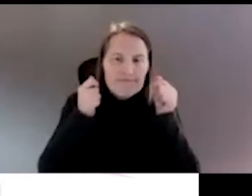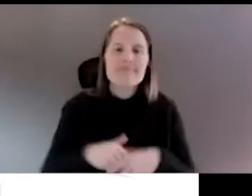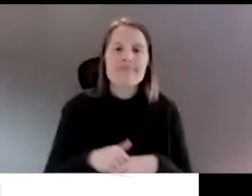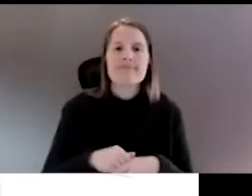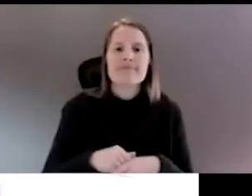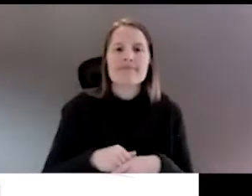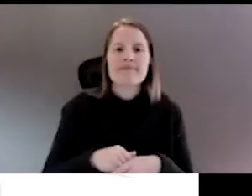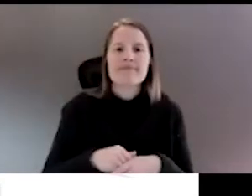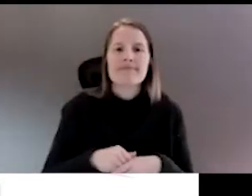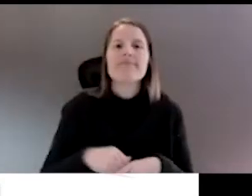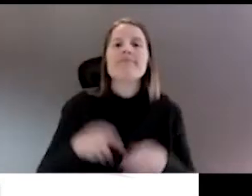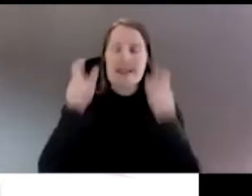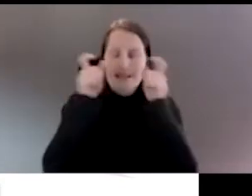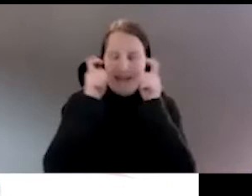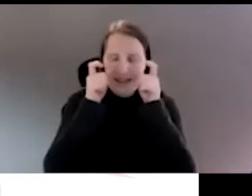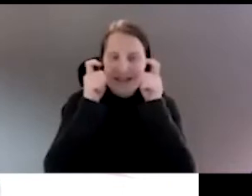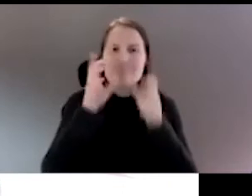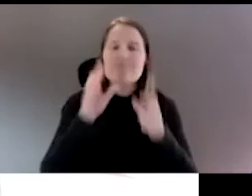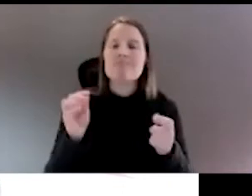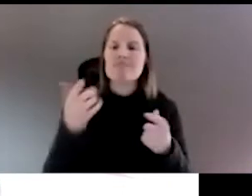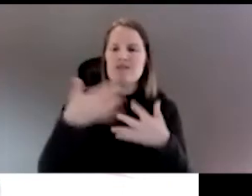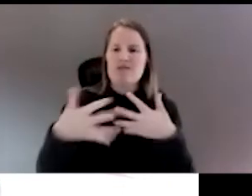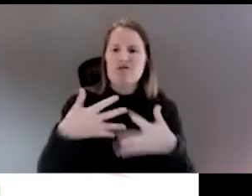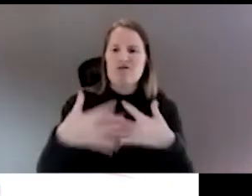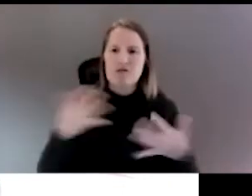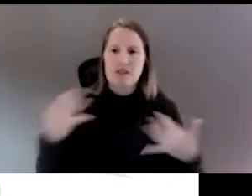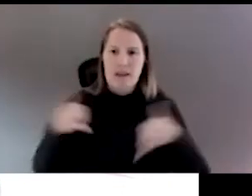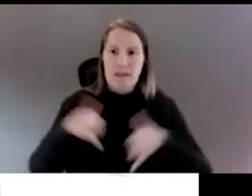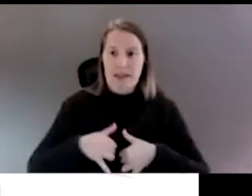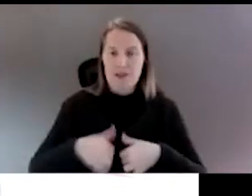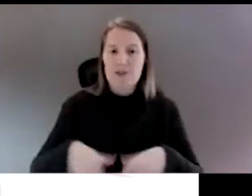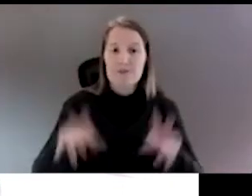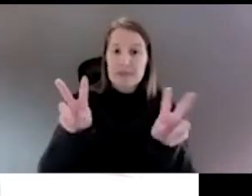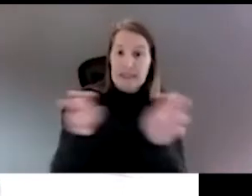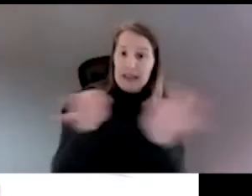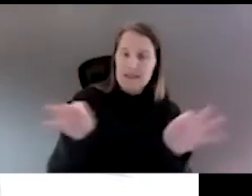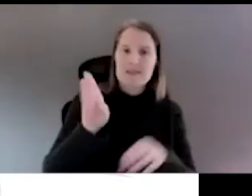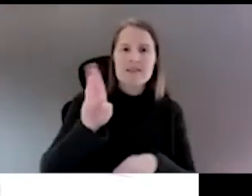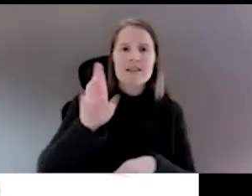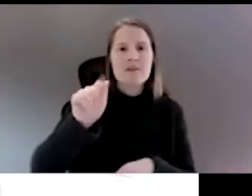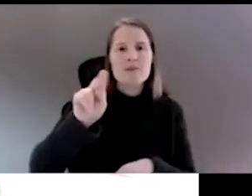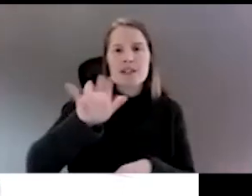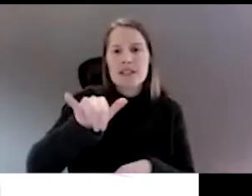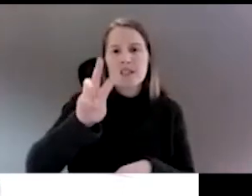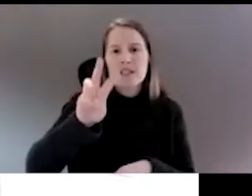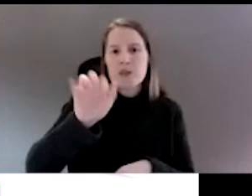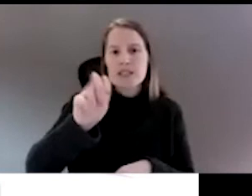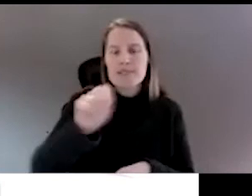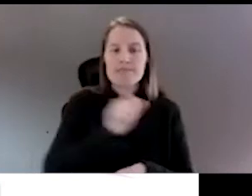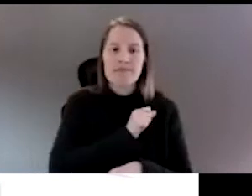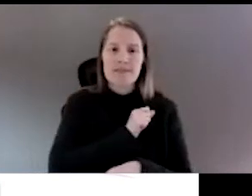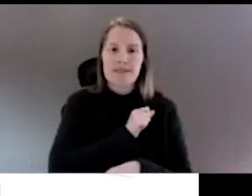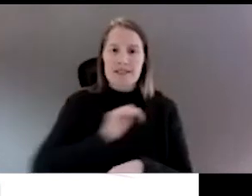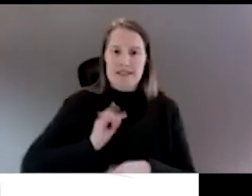glasses and a gray blazer. Text: Brittany Wilson, Staff Attorney, the National Center for Law